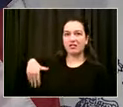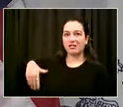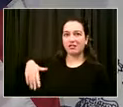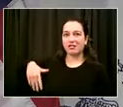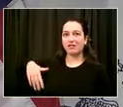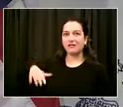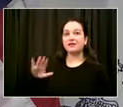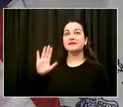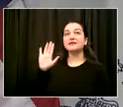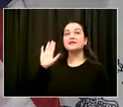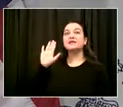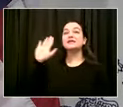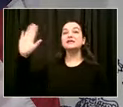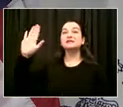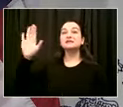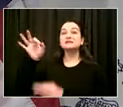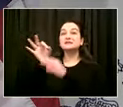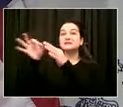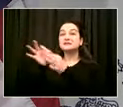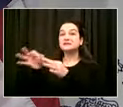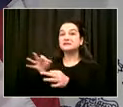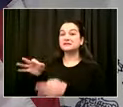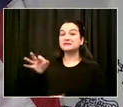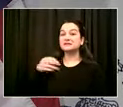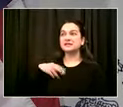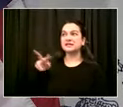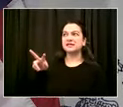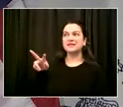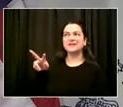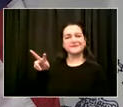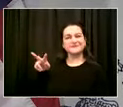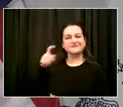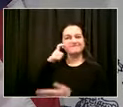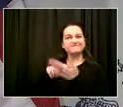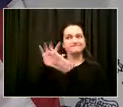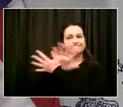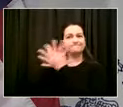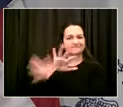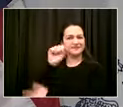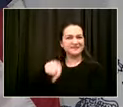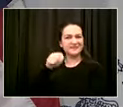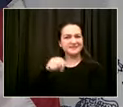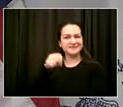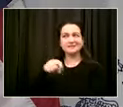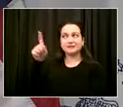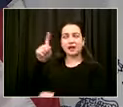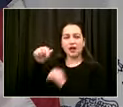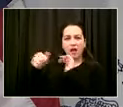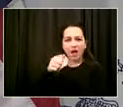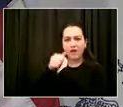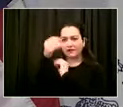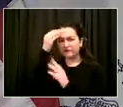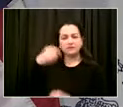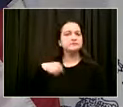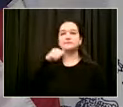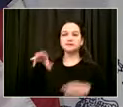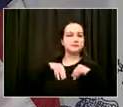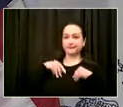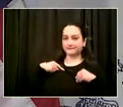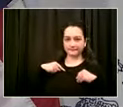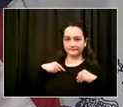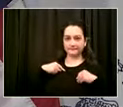Thousands of lives were lost. Families deserve answers. We need to get the whole truth here. We need to make sure that nothing like this ever